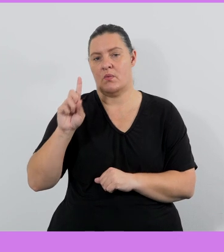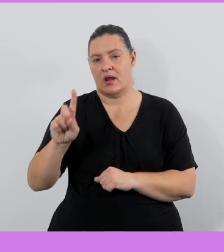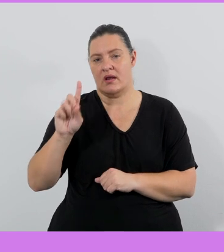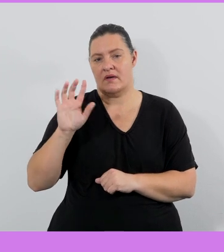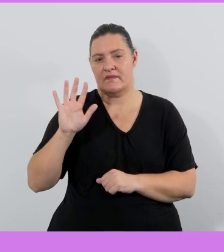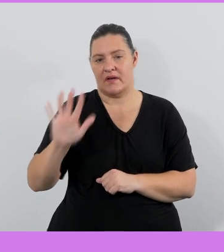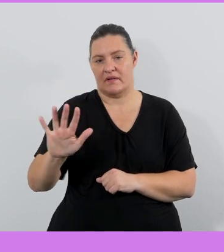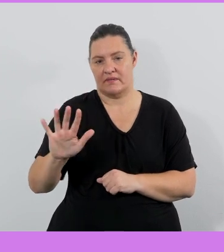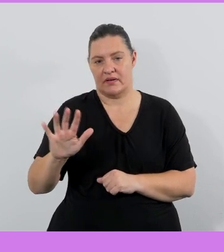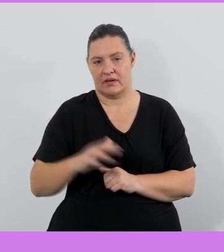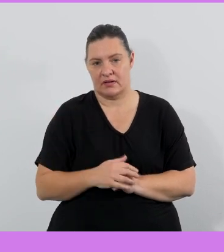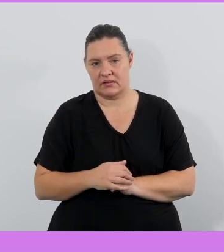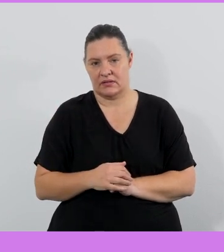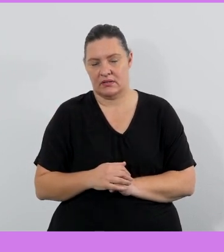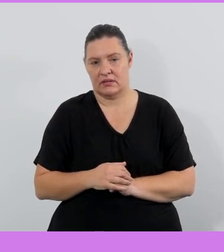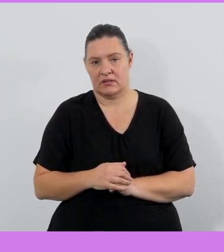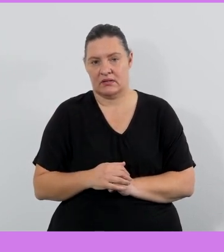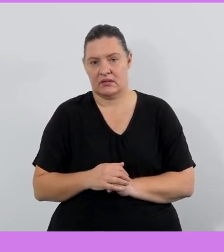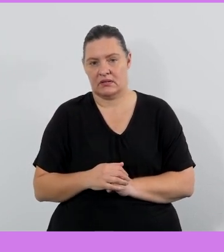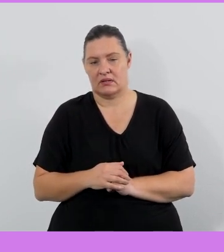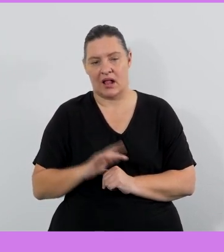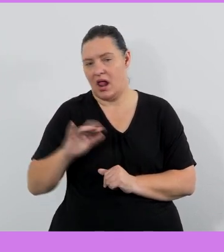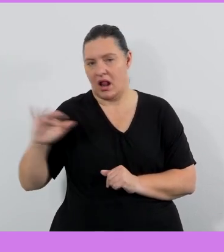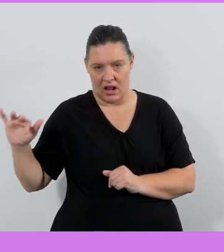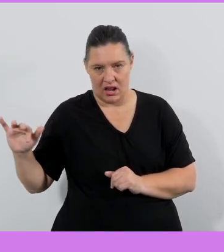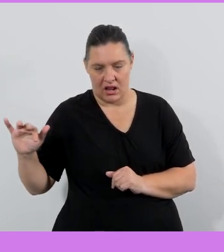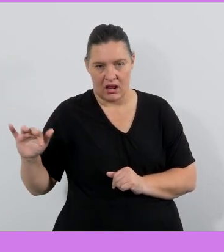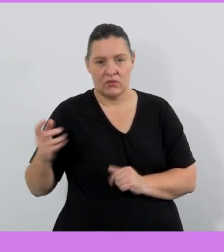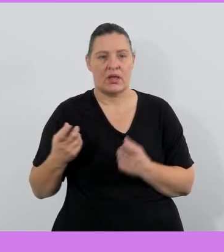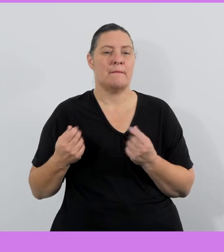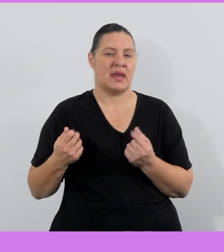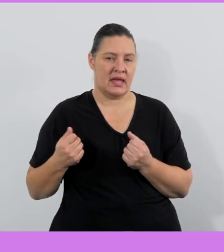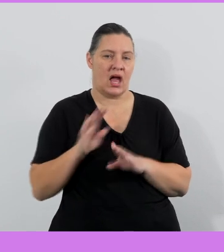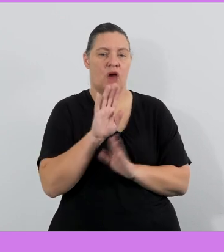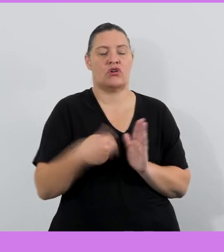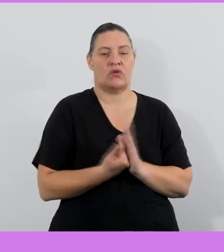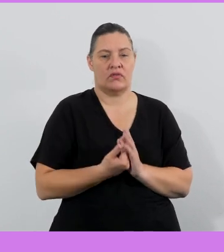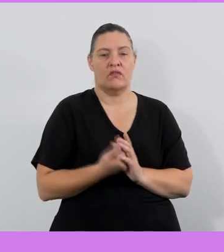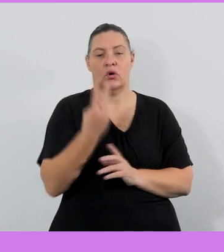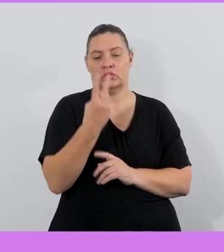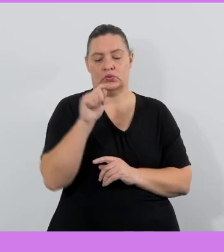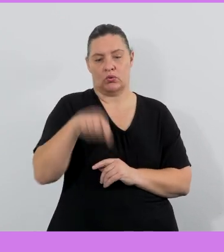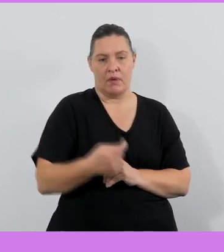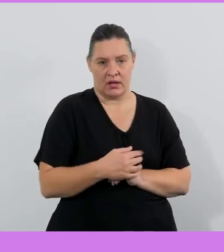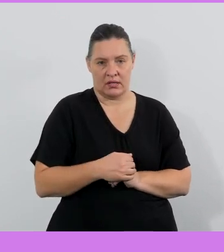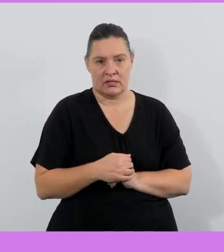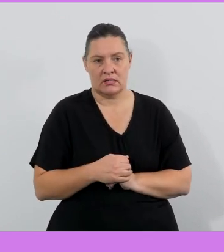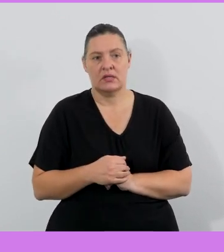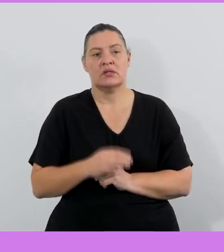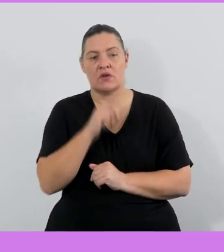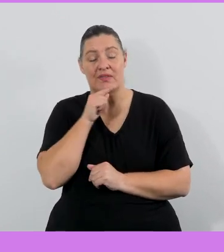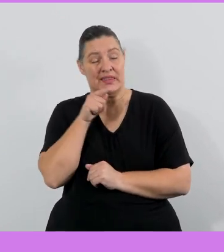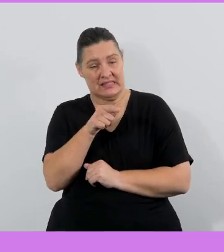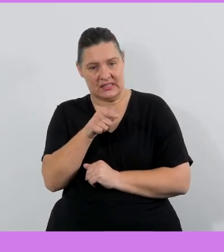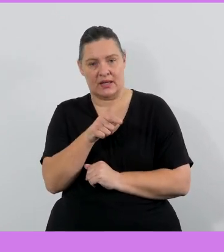4.75915. Okay, so I'm going to stop there, but it's other numbers. Remember, this is money, so we round off money to 2 decimal places. So therefore,